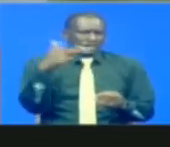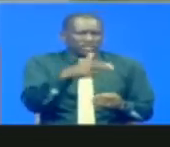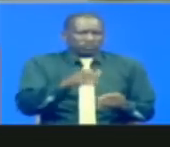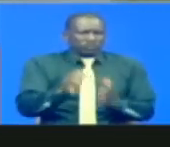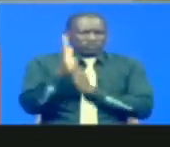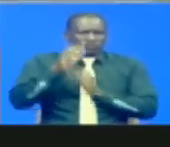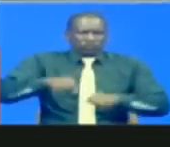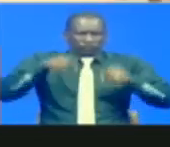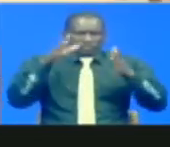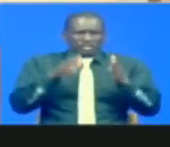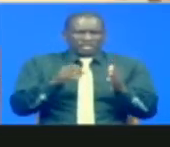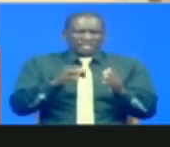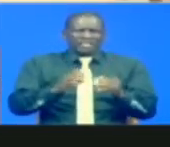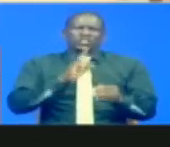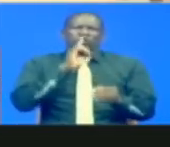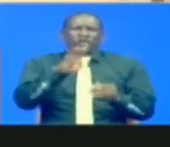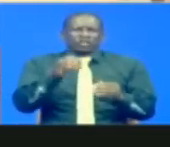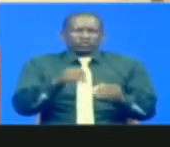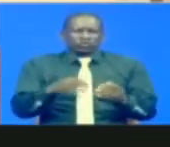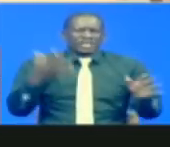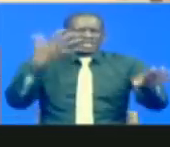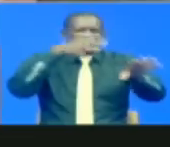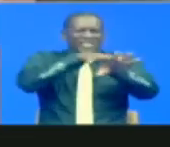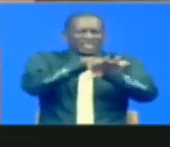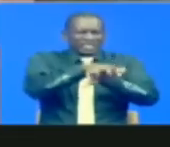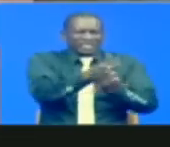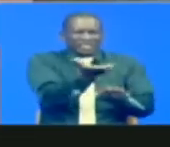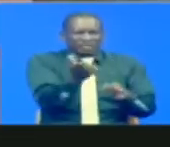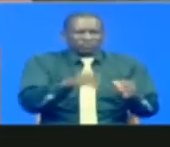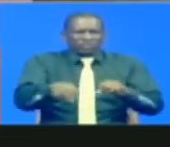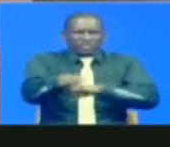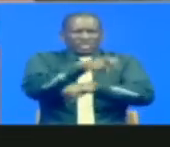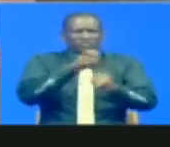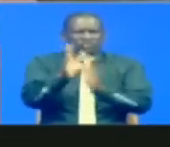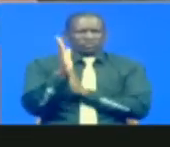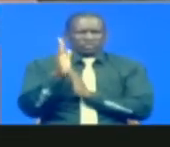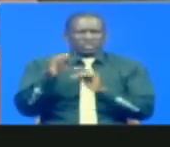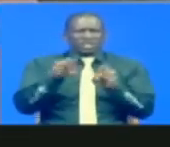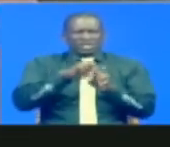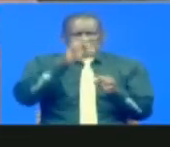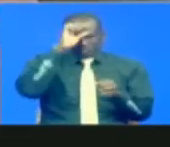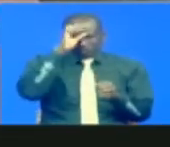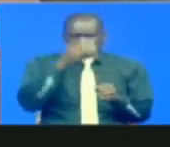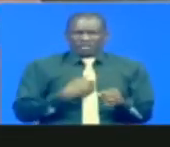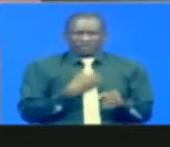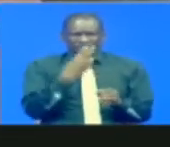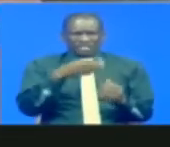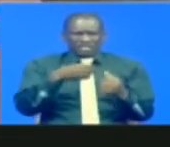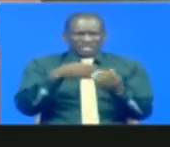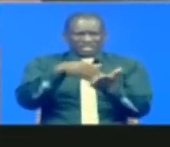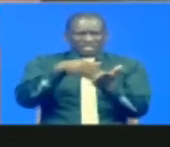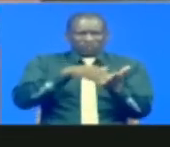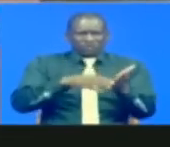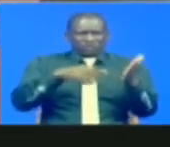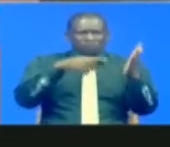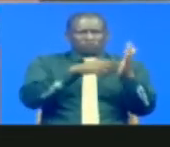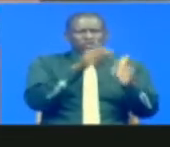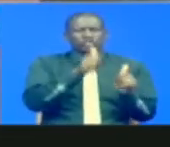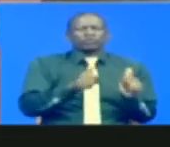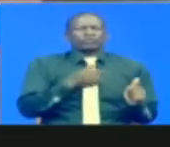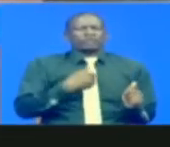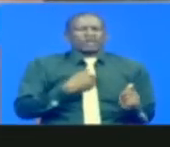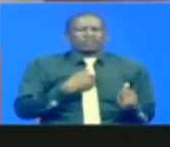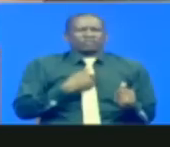on integrating it to the national security. As government, we have seen the weak point that we have in